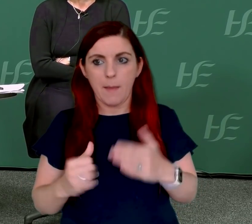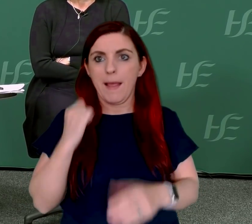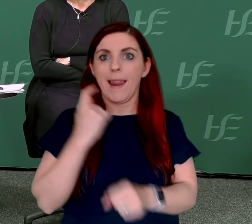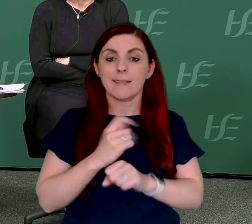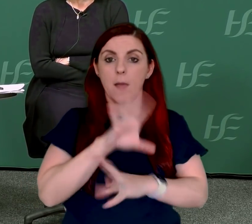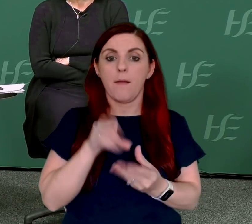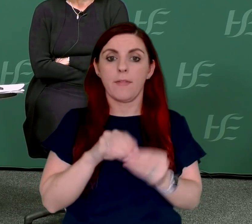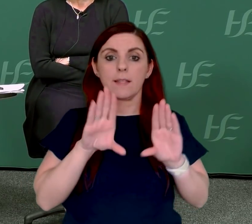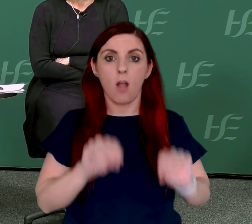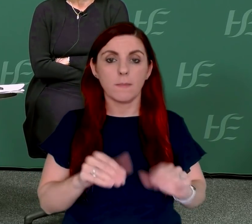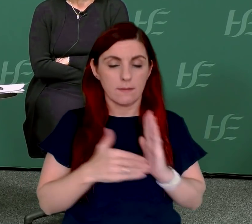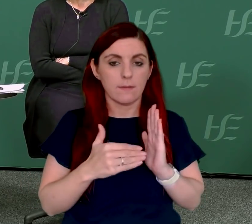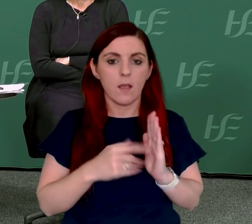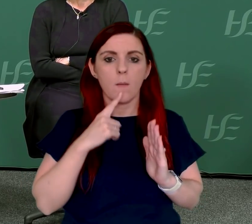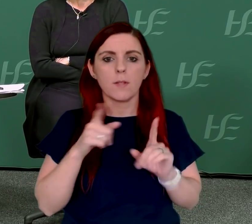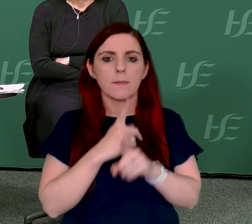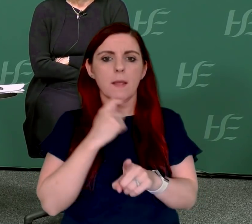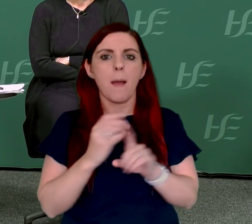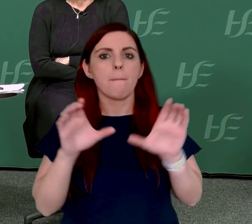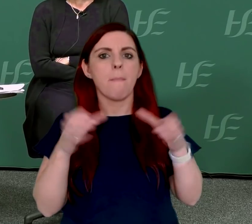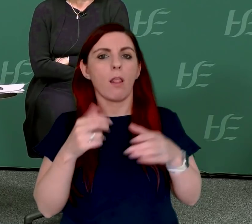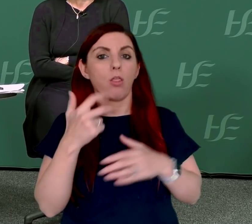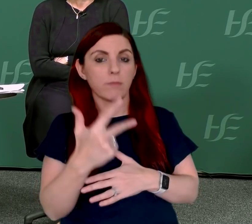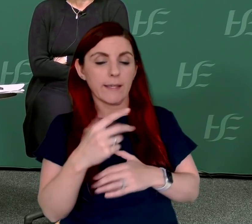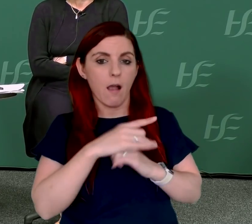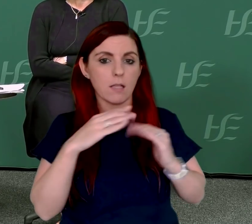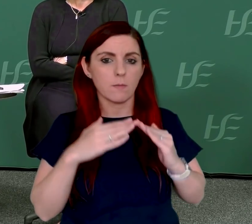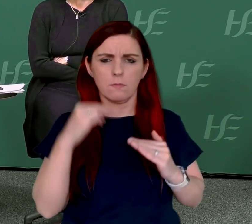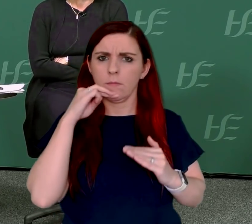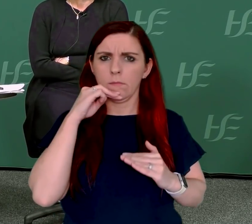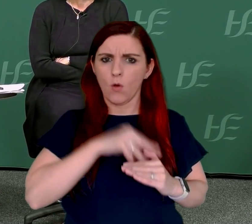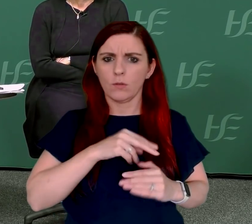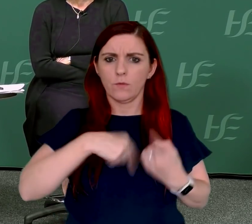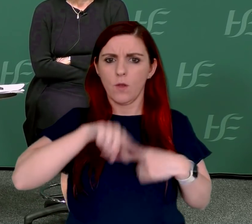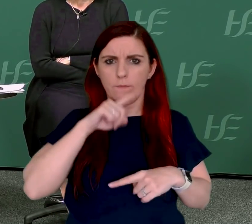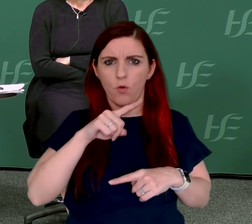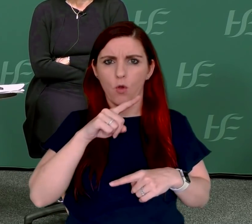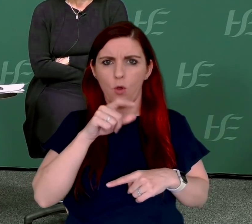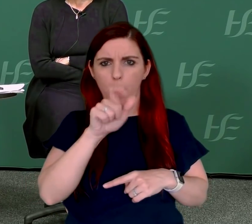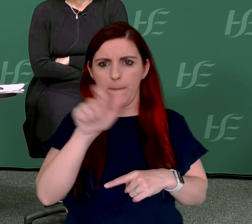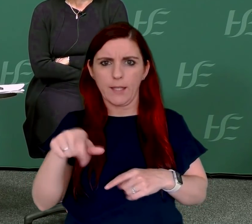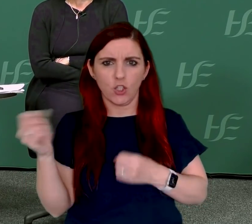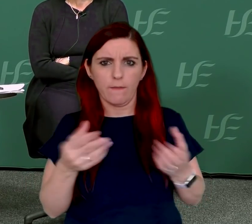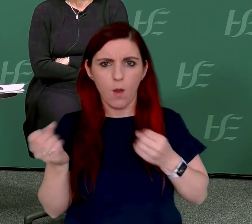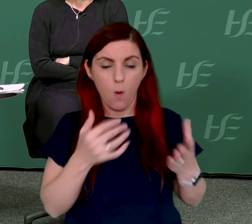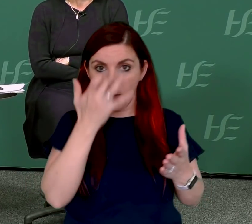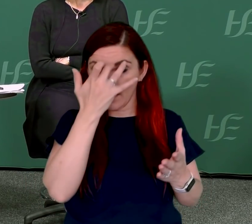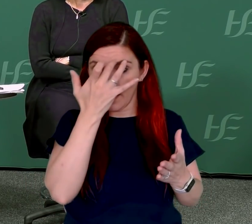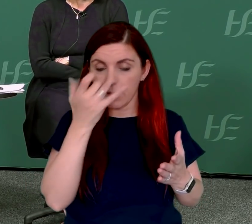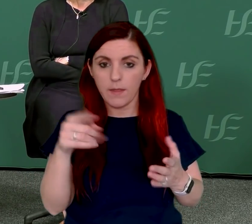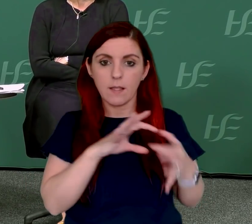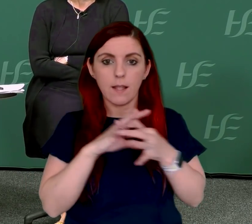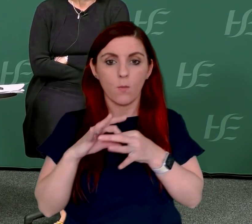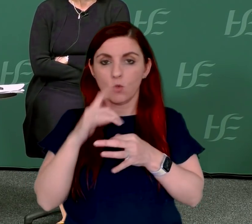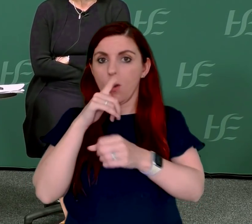And the other important point is that our Model 3 hospitals are hugely important to us in terms of patient flow. This relates to the Model